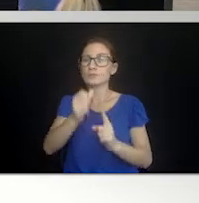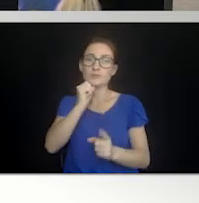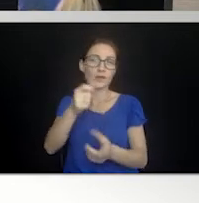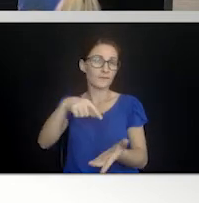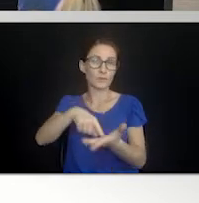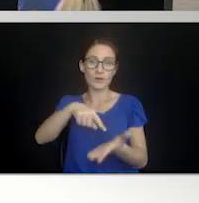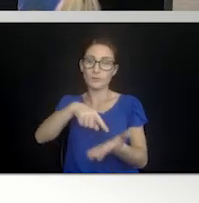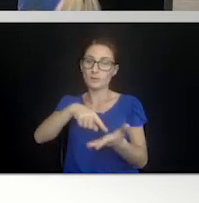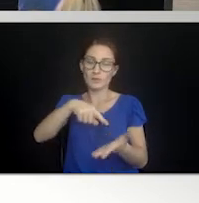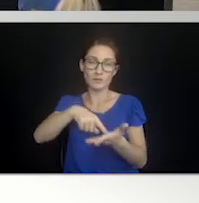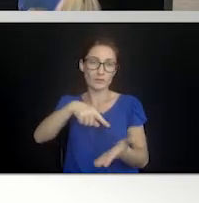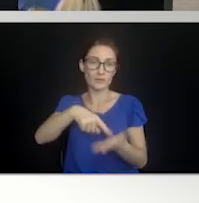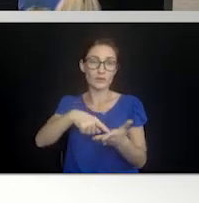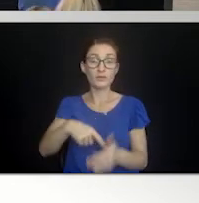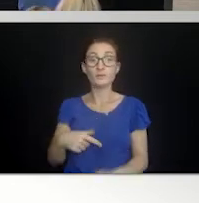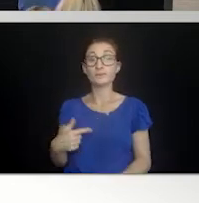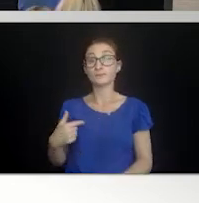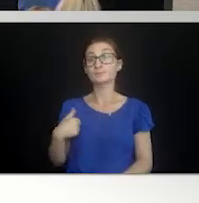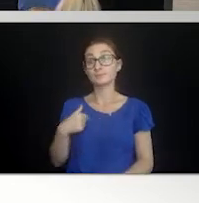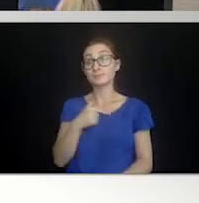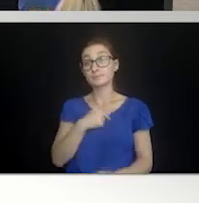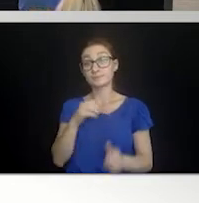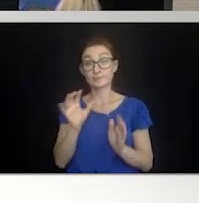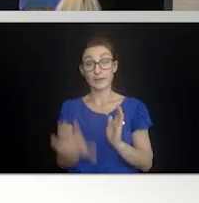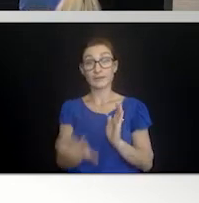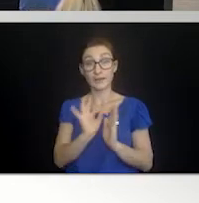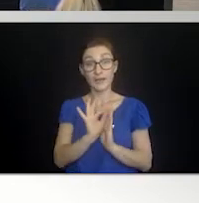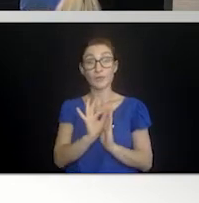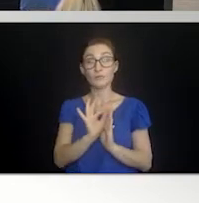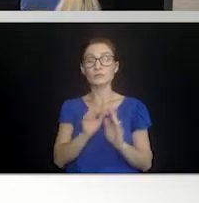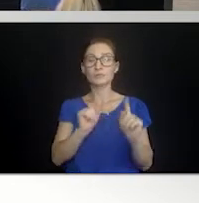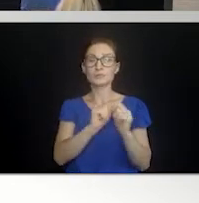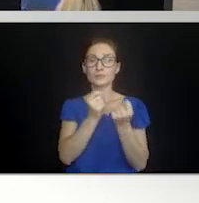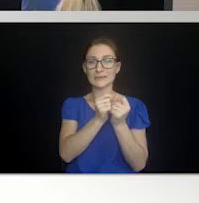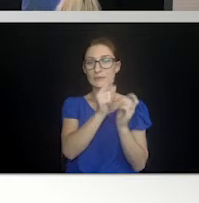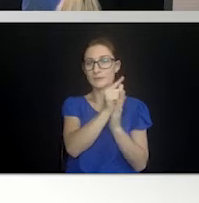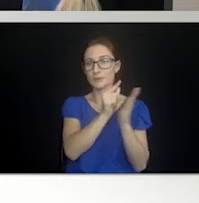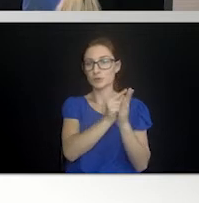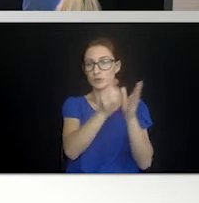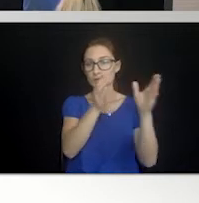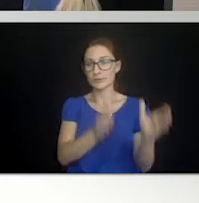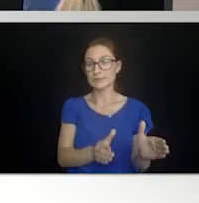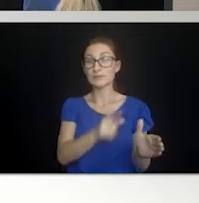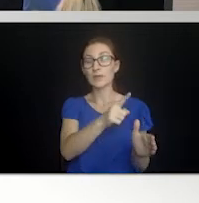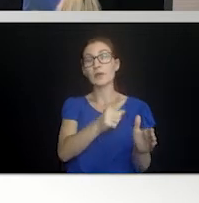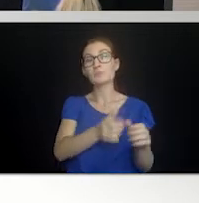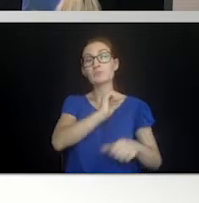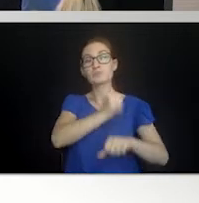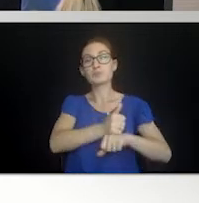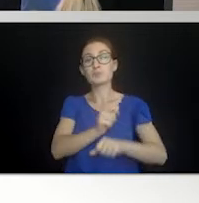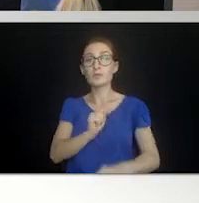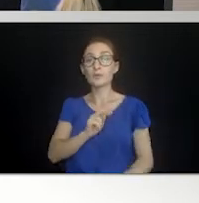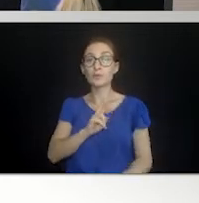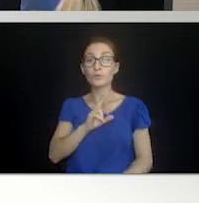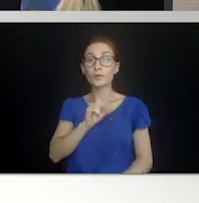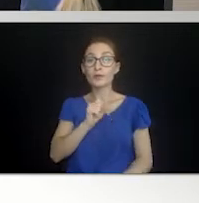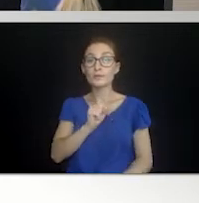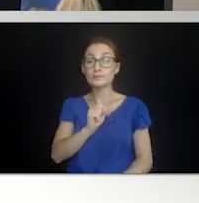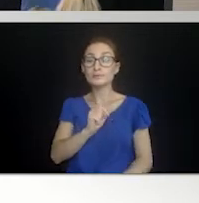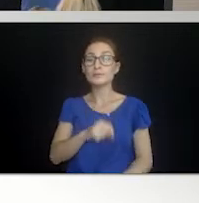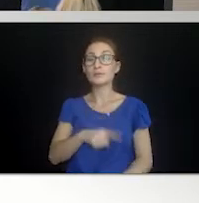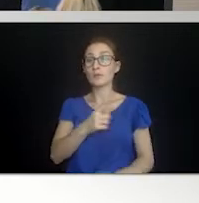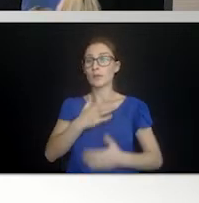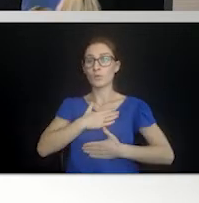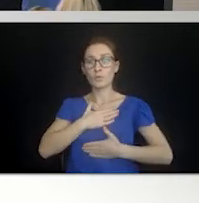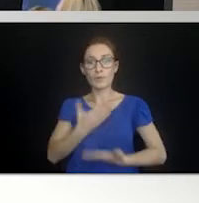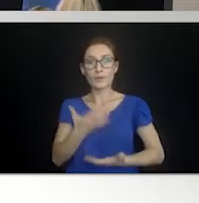is not affordable. So what we have found is a team of attorneys, people who do trusts, who are willing